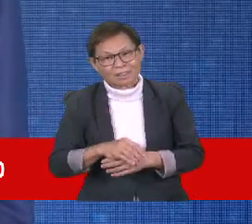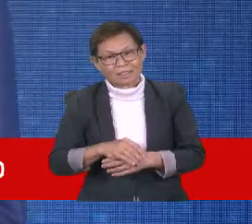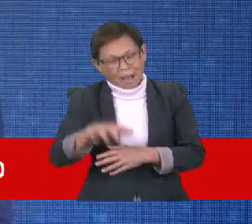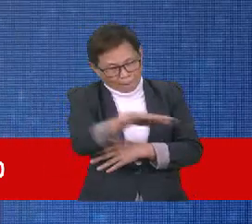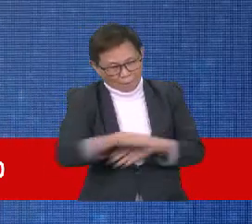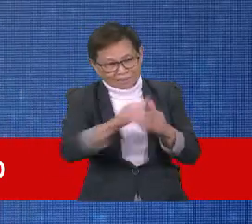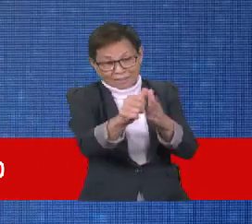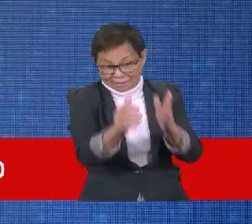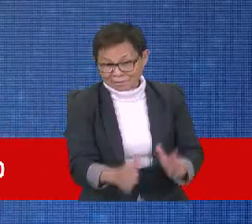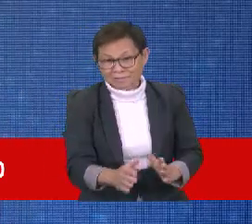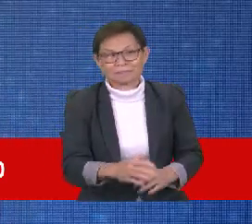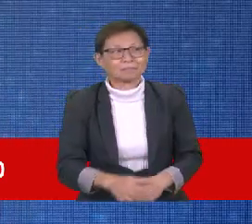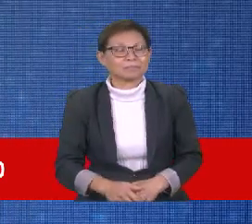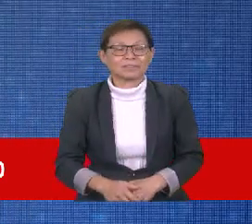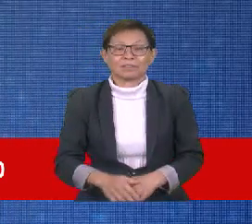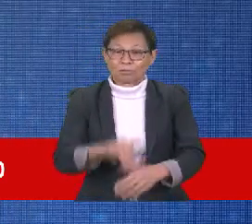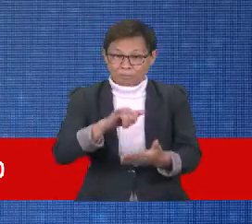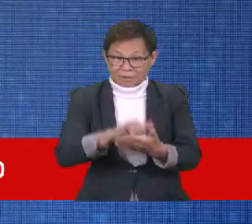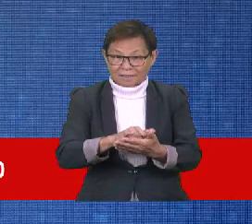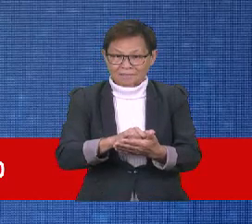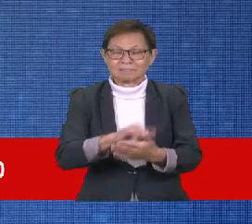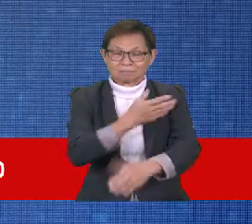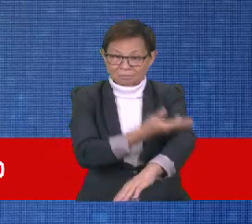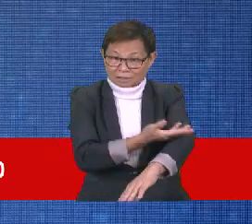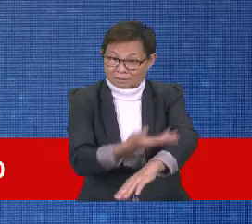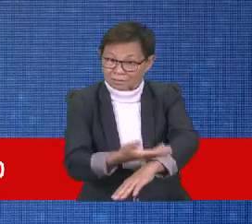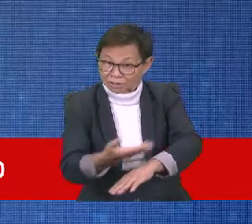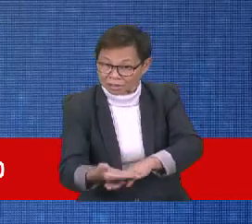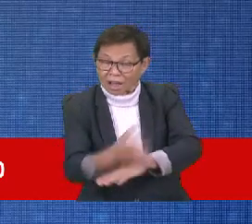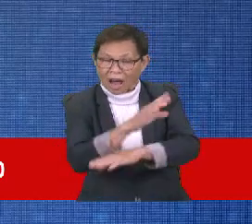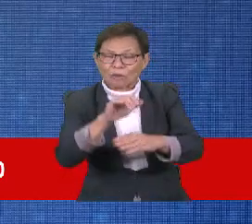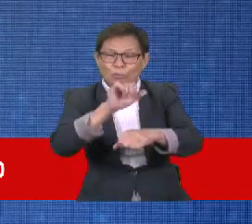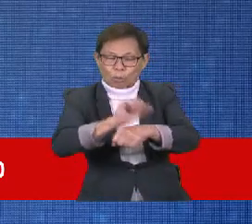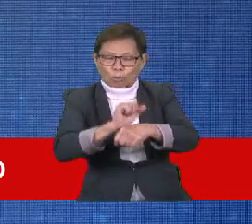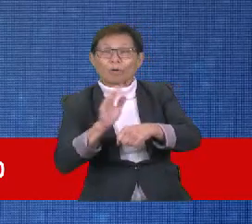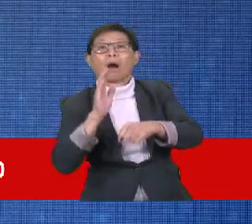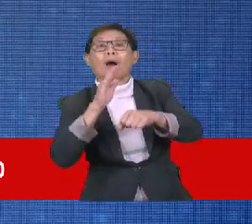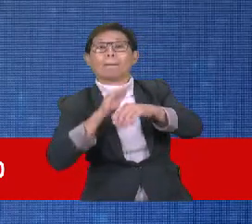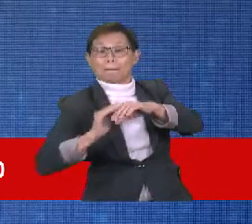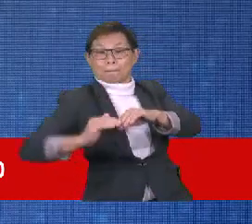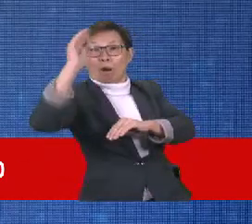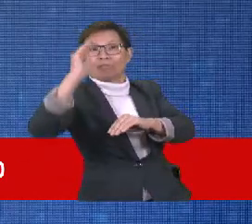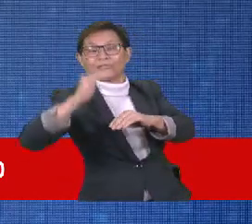among the leaders of that generation, and work beyond that.